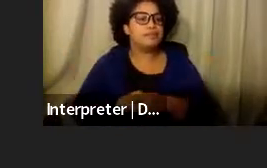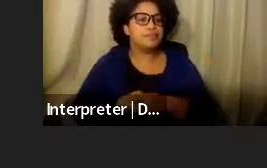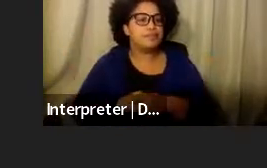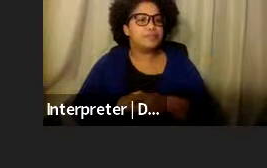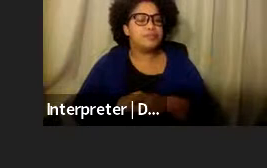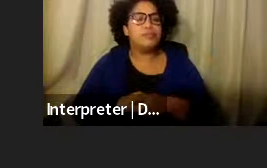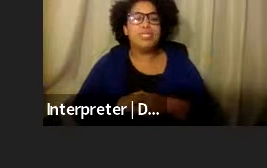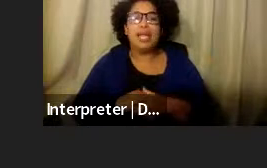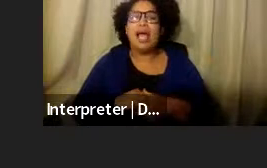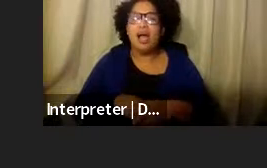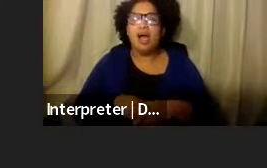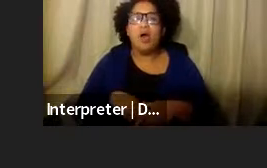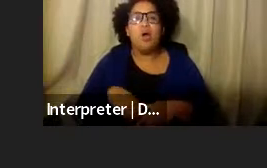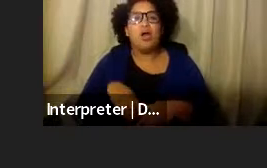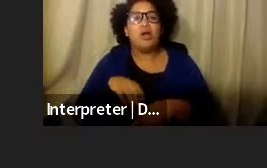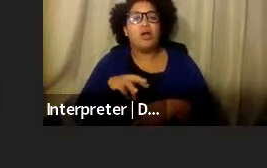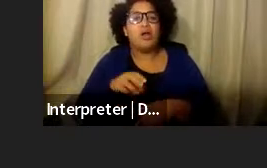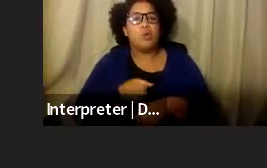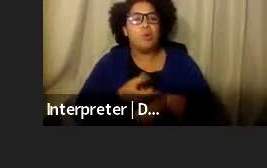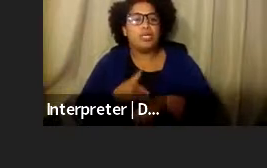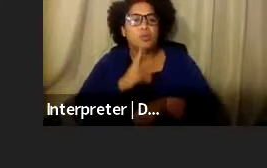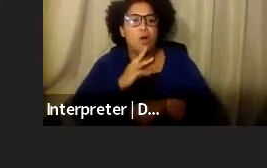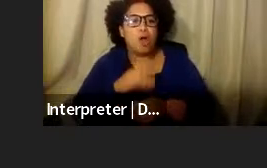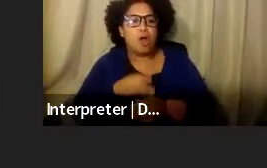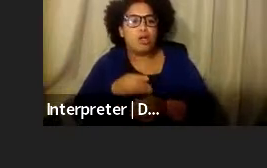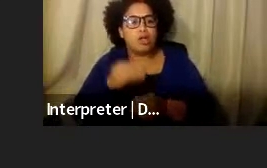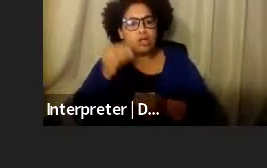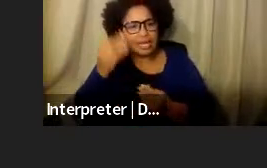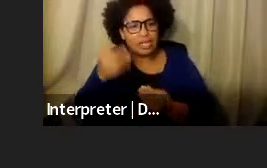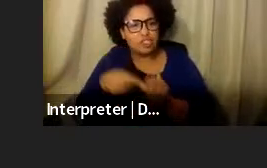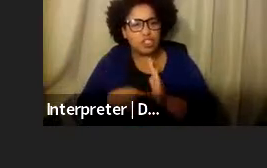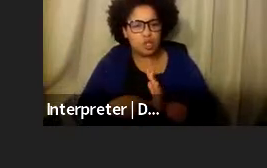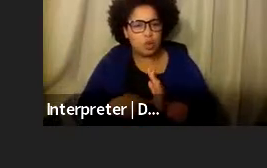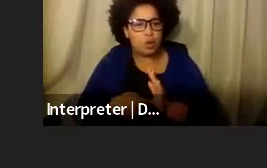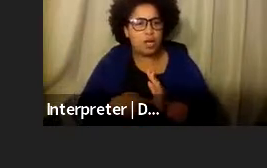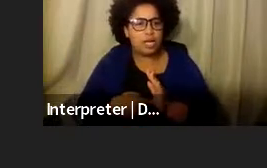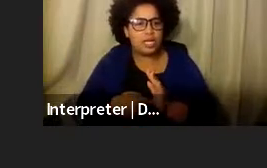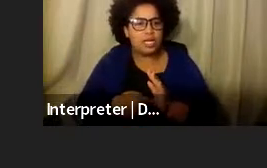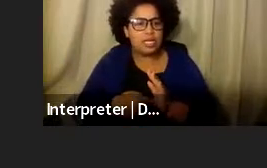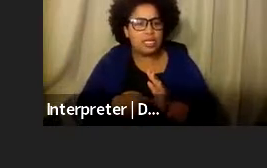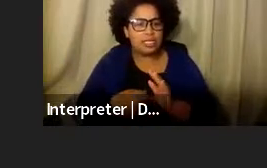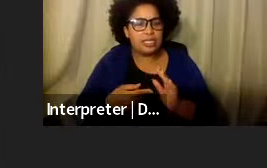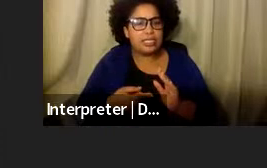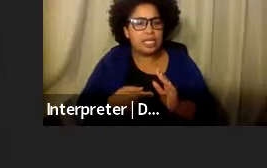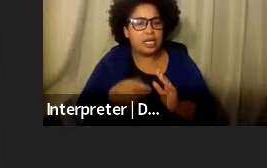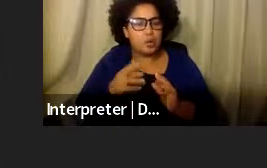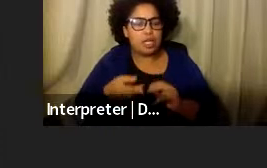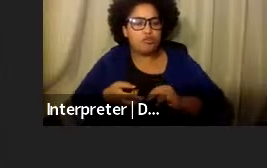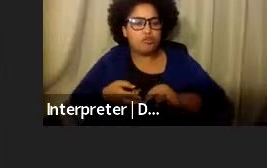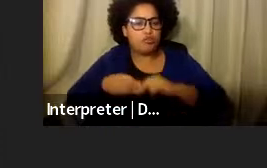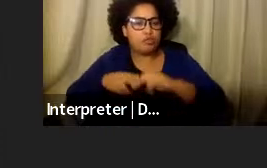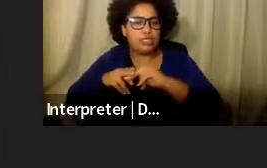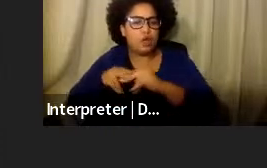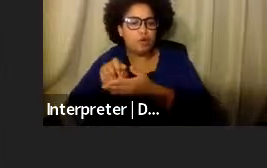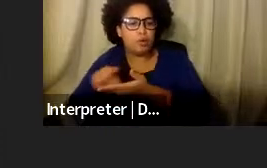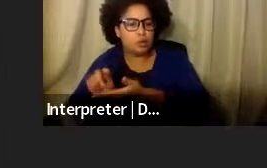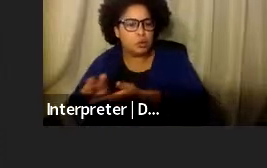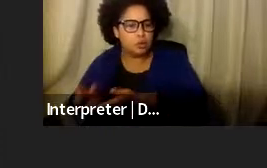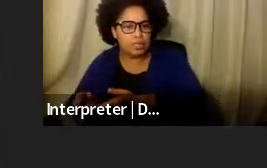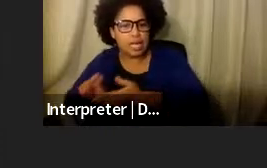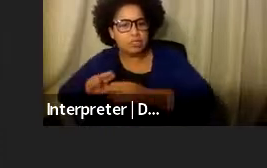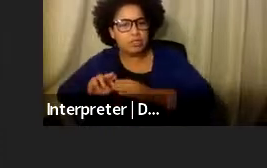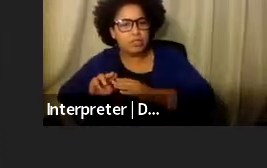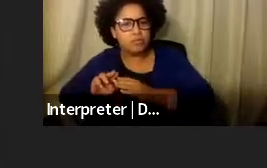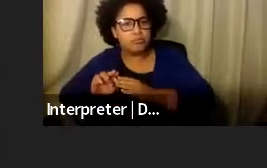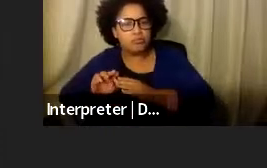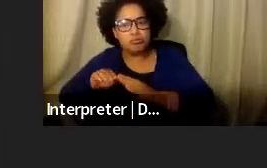Interestingly, our wastewater data was showing a trend to increase over a few weeks and has come down a bit.